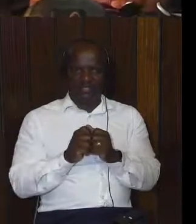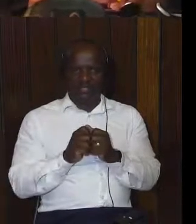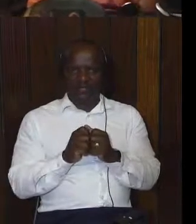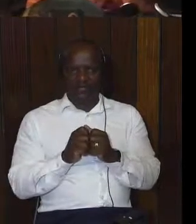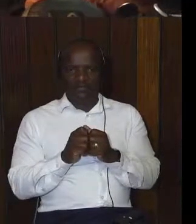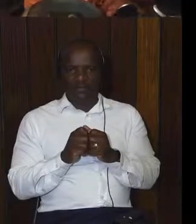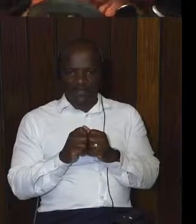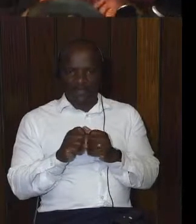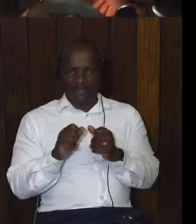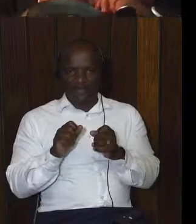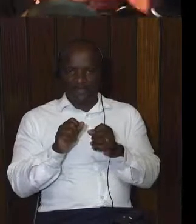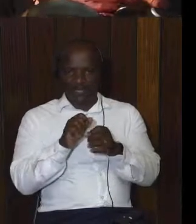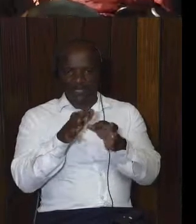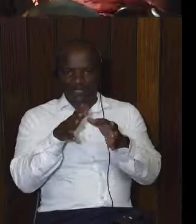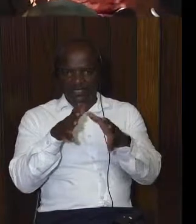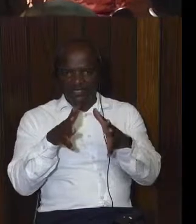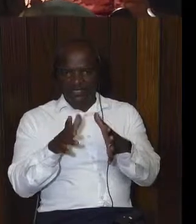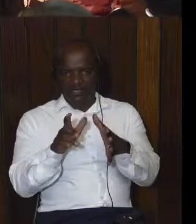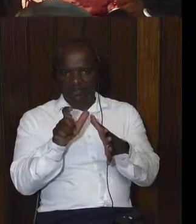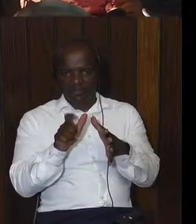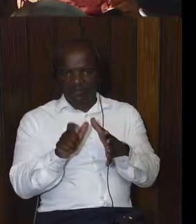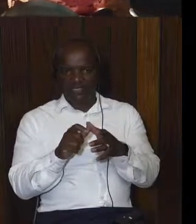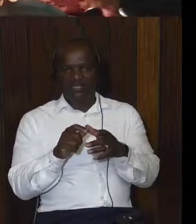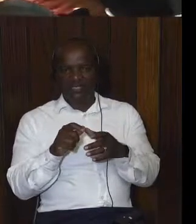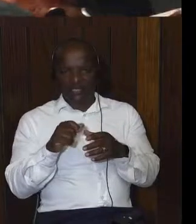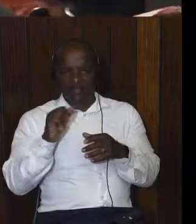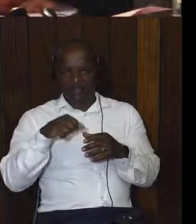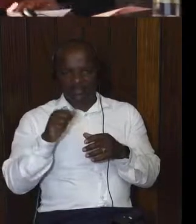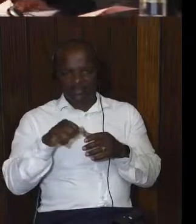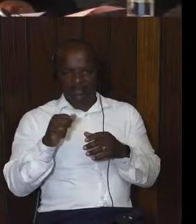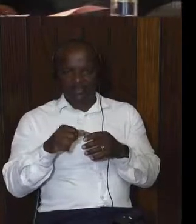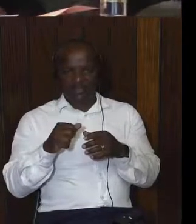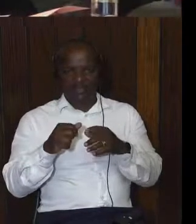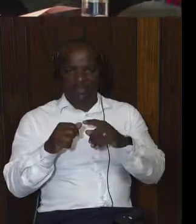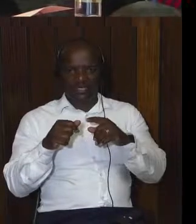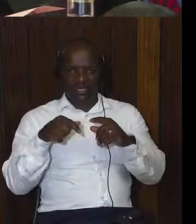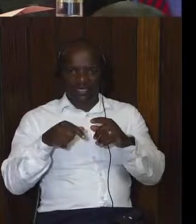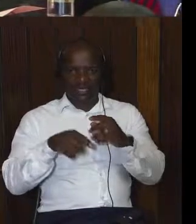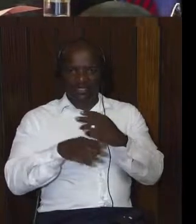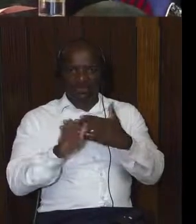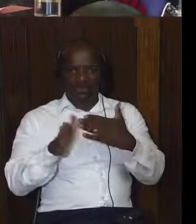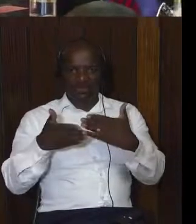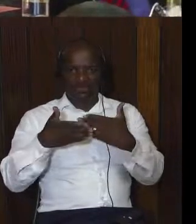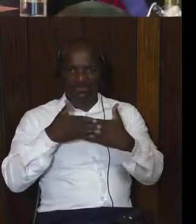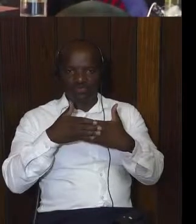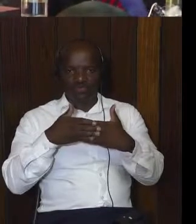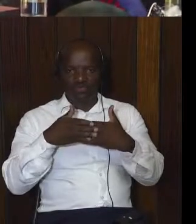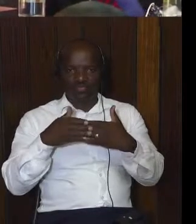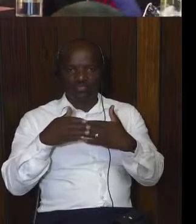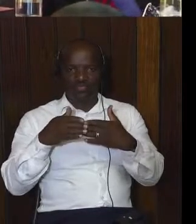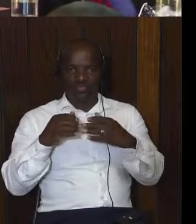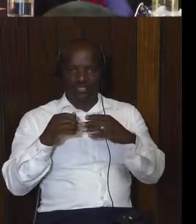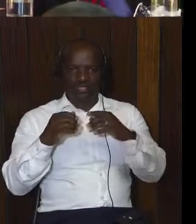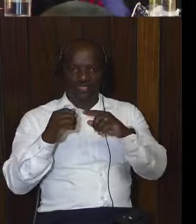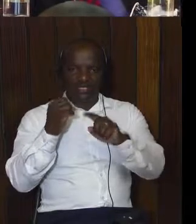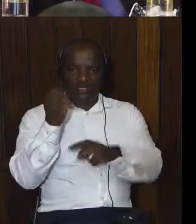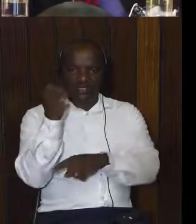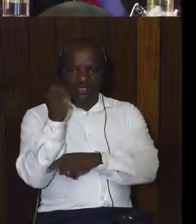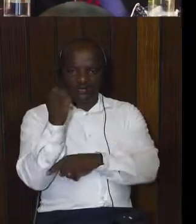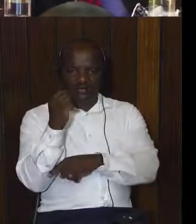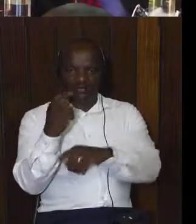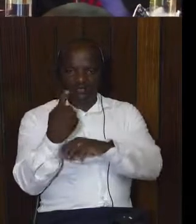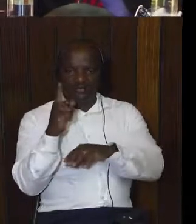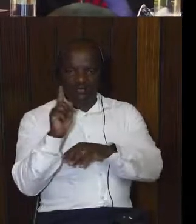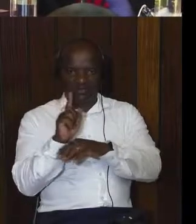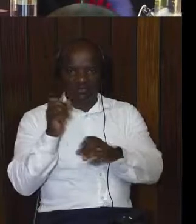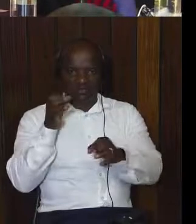Chairperson, yes, that concludes part of the presentation, but I think in the end, Chair,